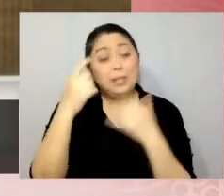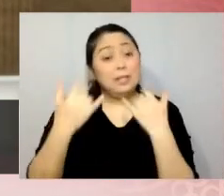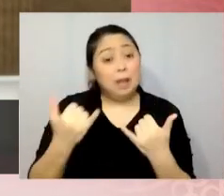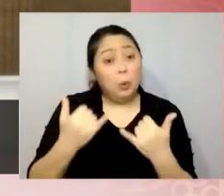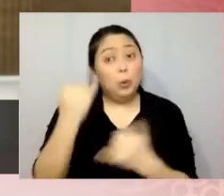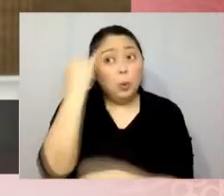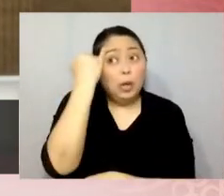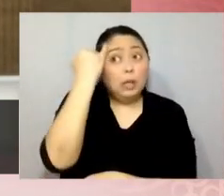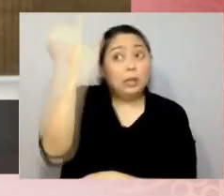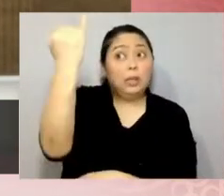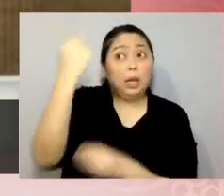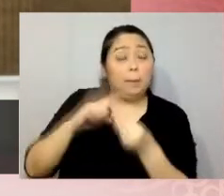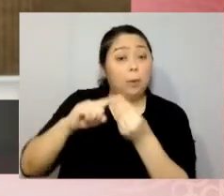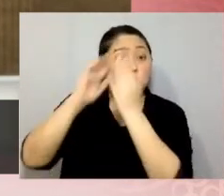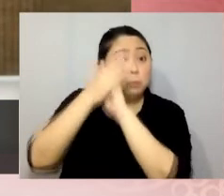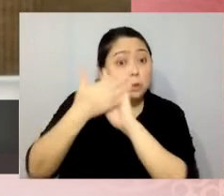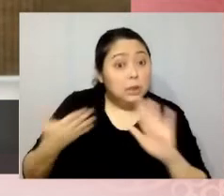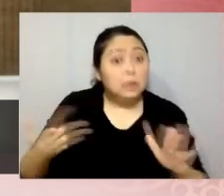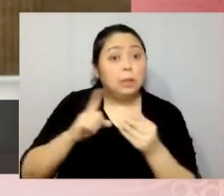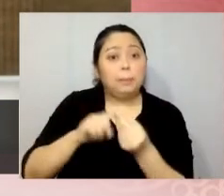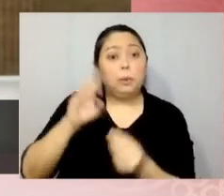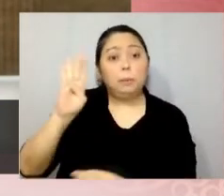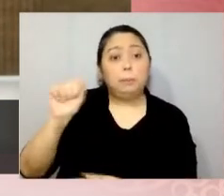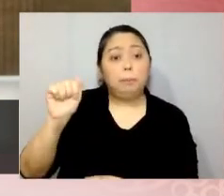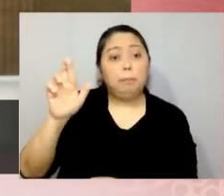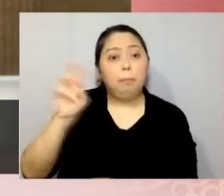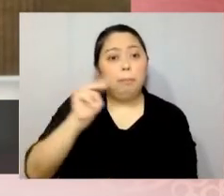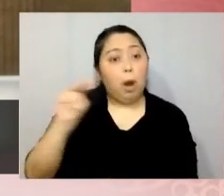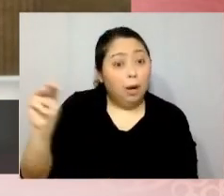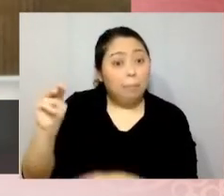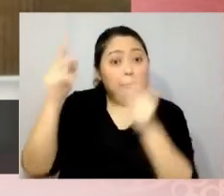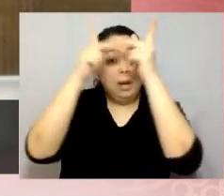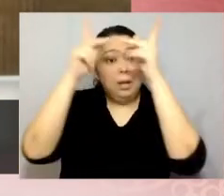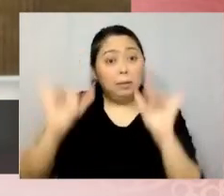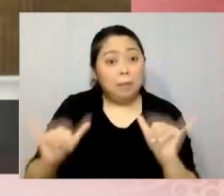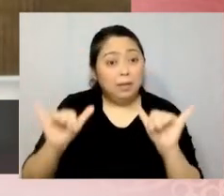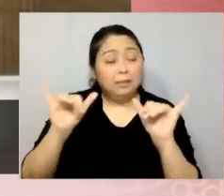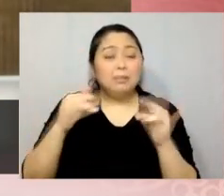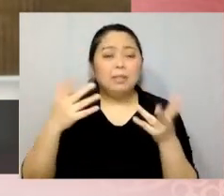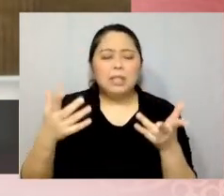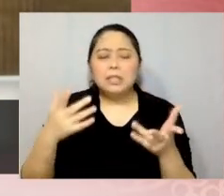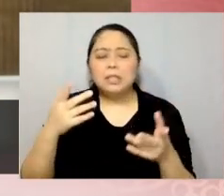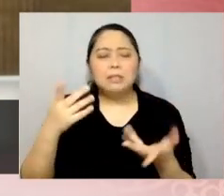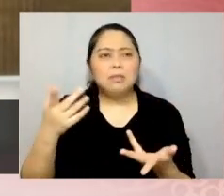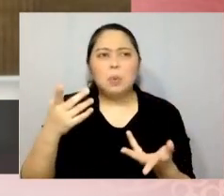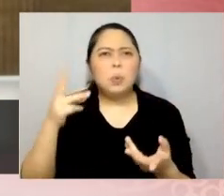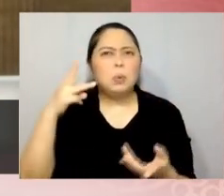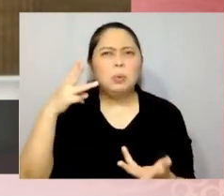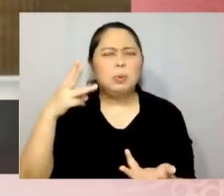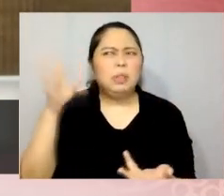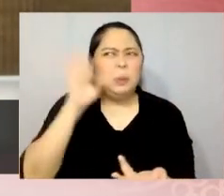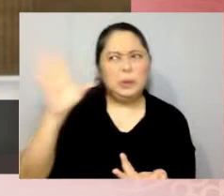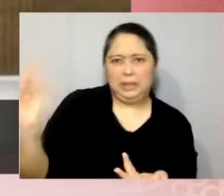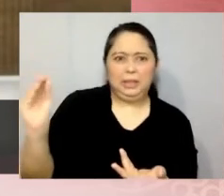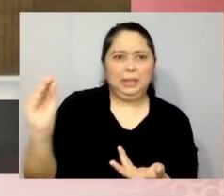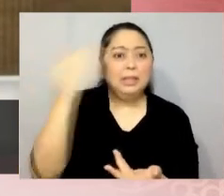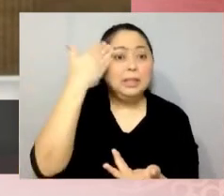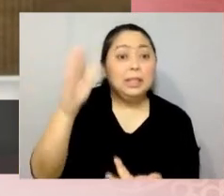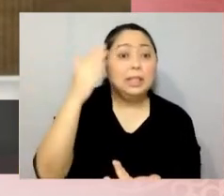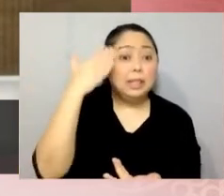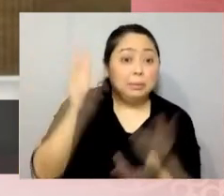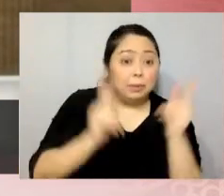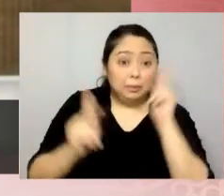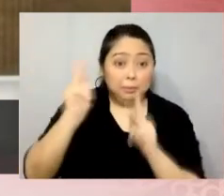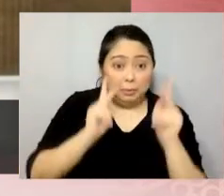ideology that's being introduced into the country. Ang ideology na to, pagka wala ho